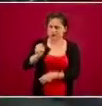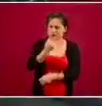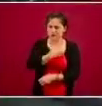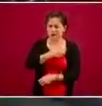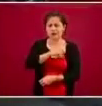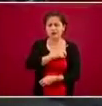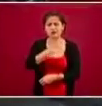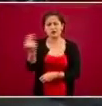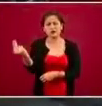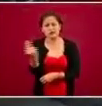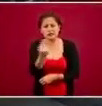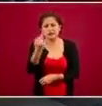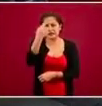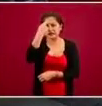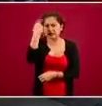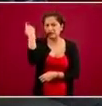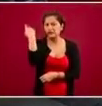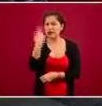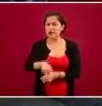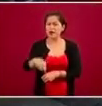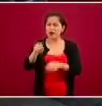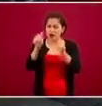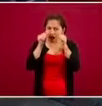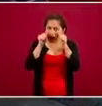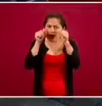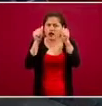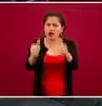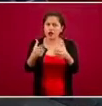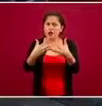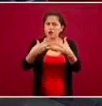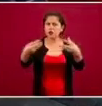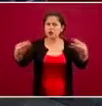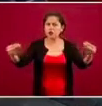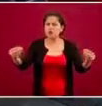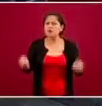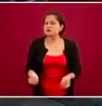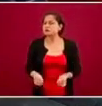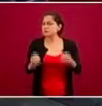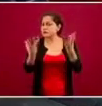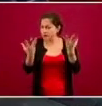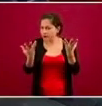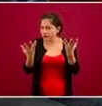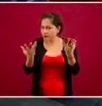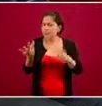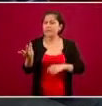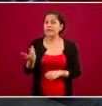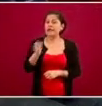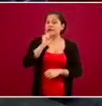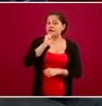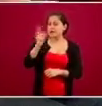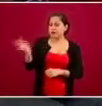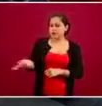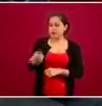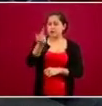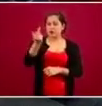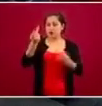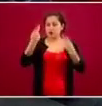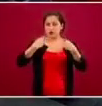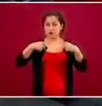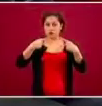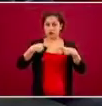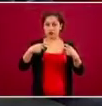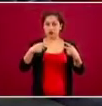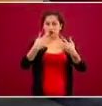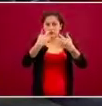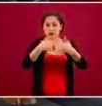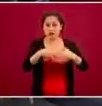Also, the resources that are needed to deal with the pandemic, how much are we talking about? And also,